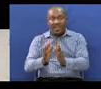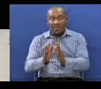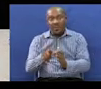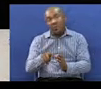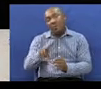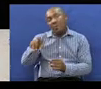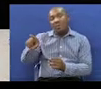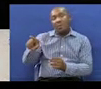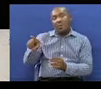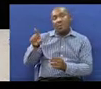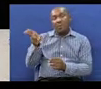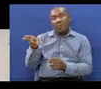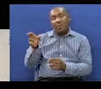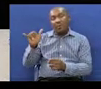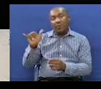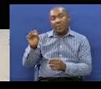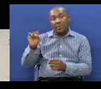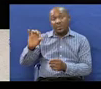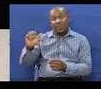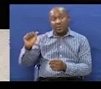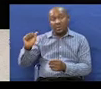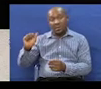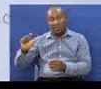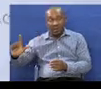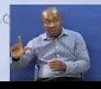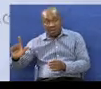Physical properties of oxygen. Physical